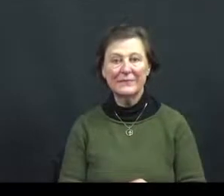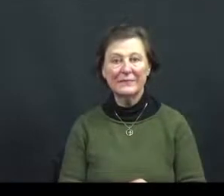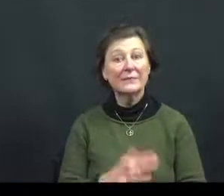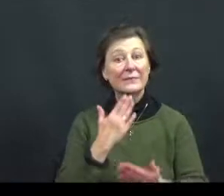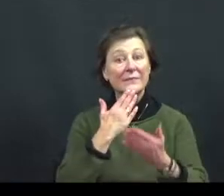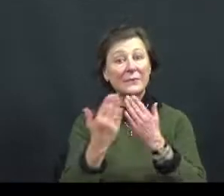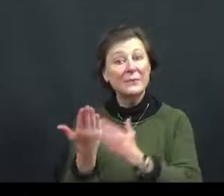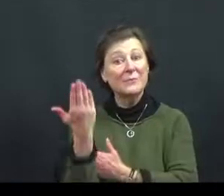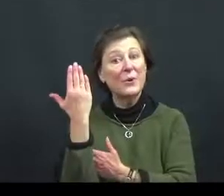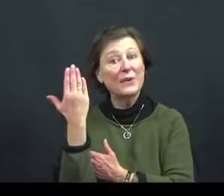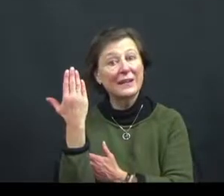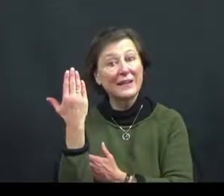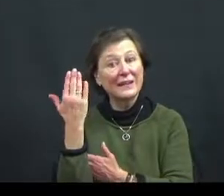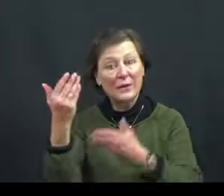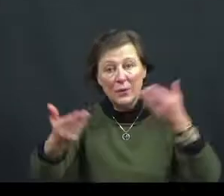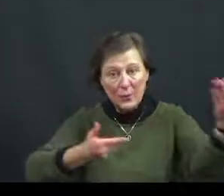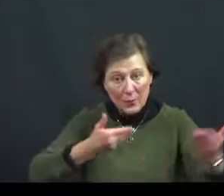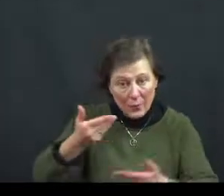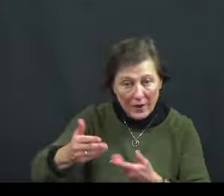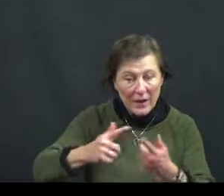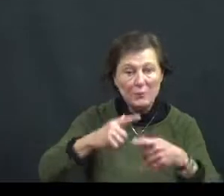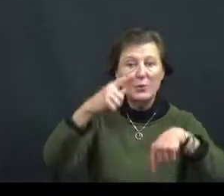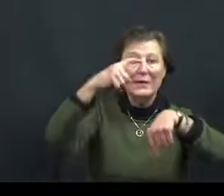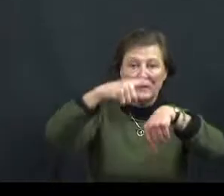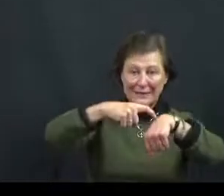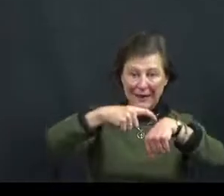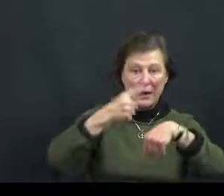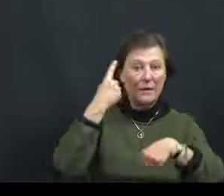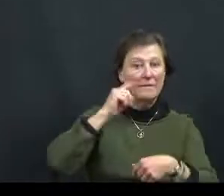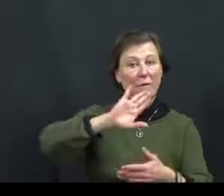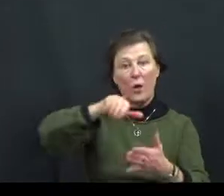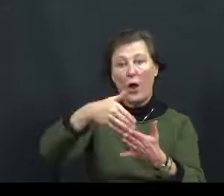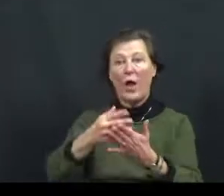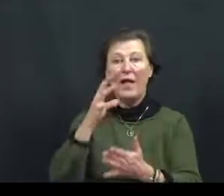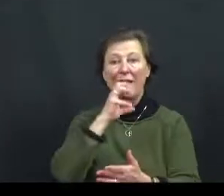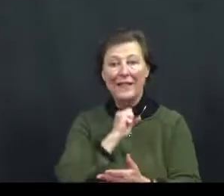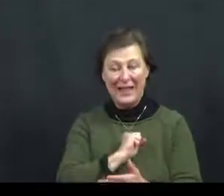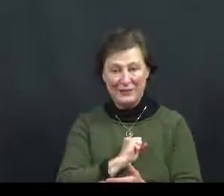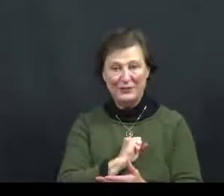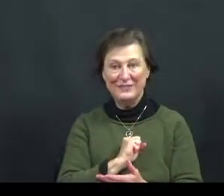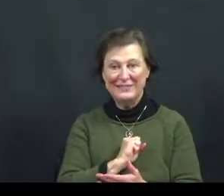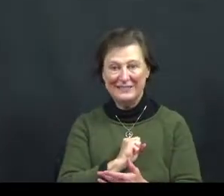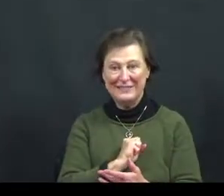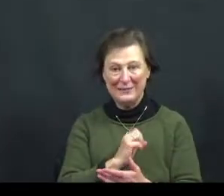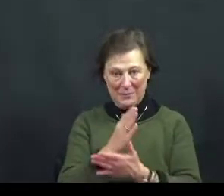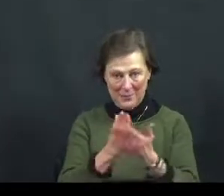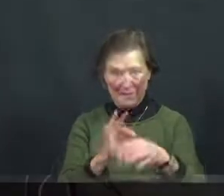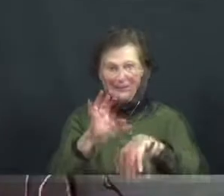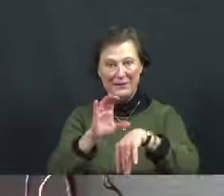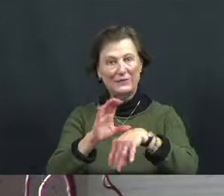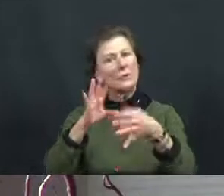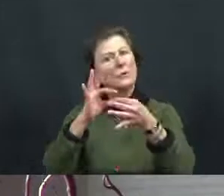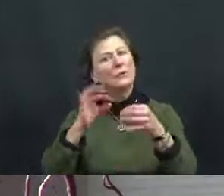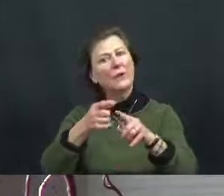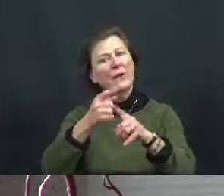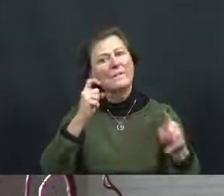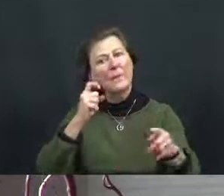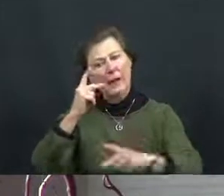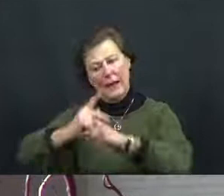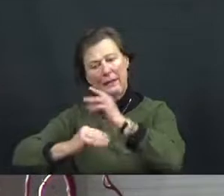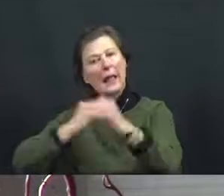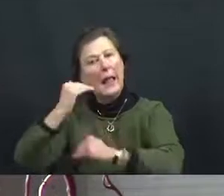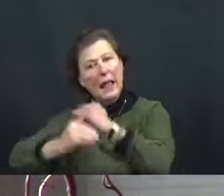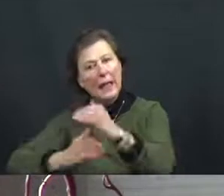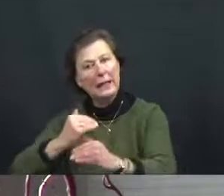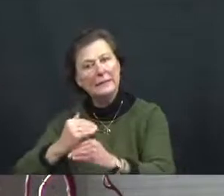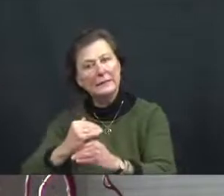Good morning and welcome to the Time for All Ages portion of the service. The story I'm going to tell you today is from Kindness, a